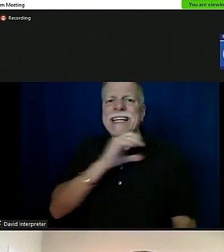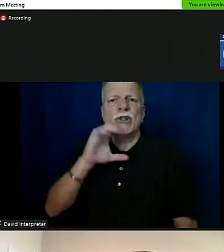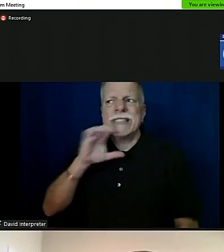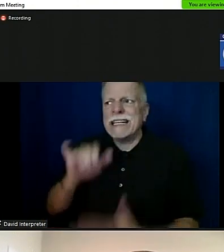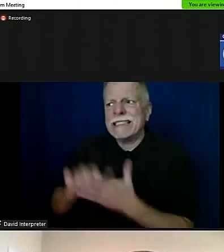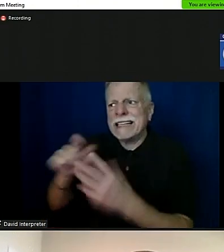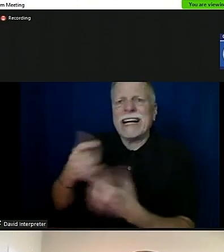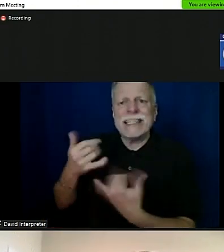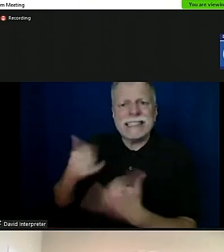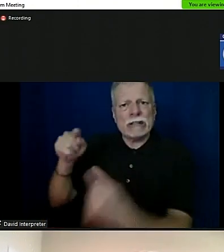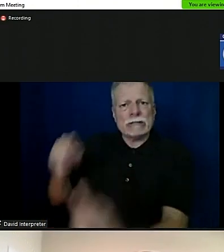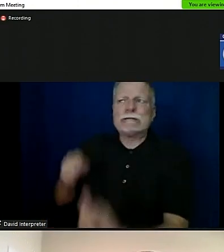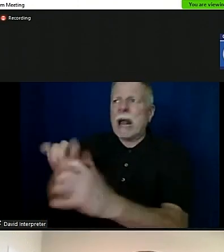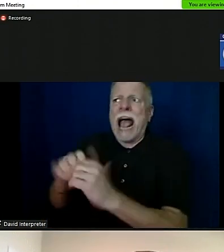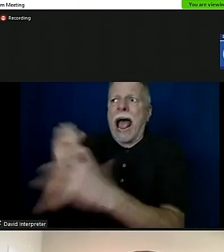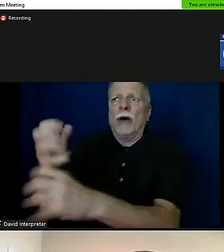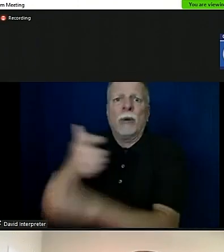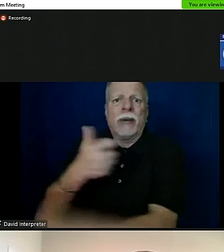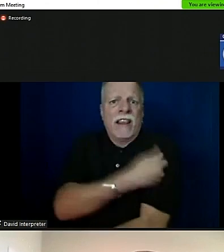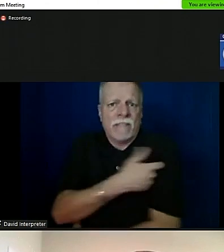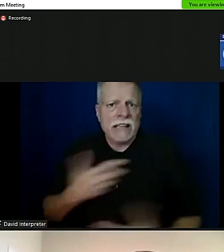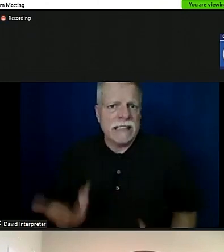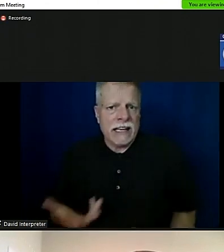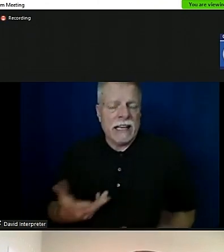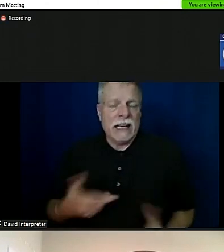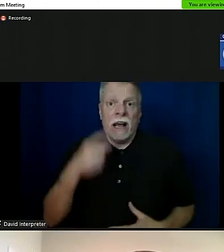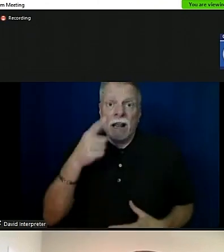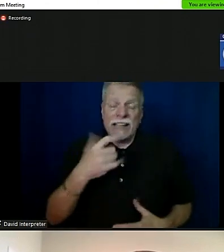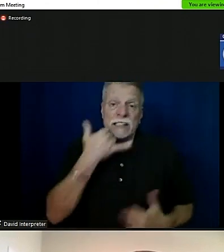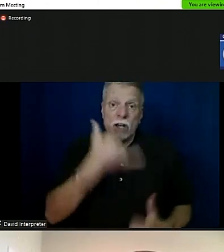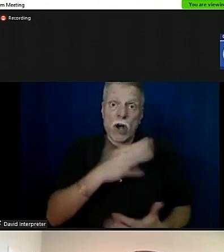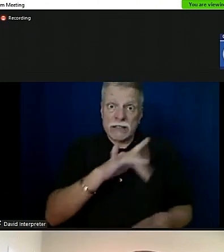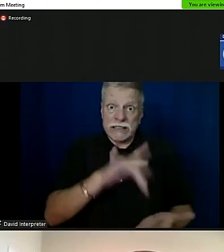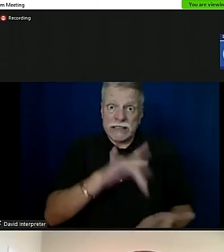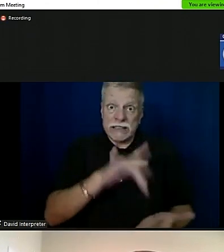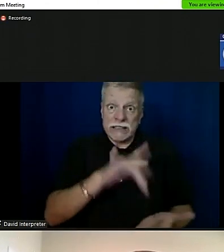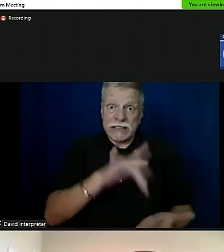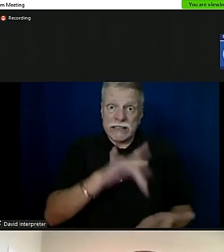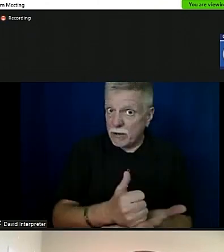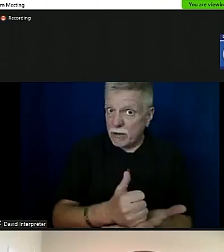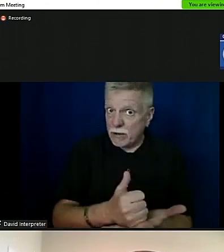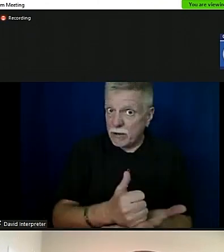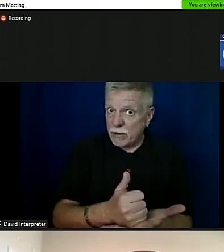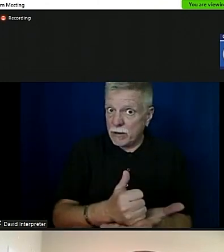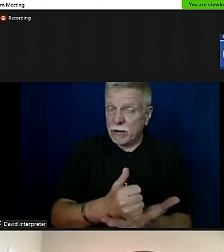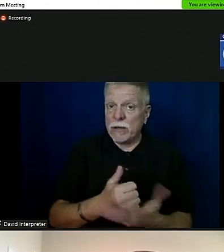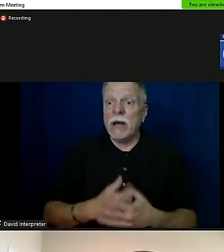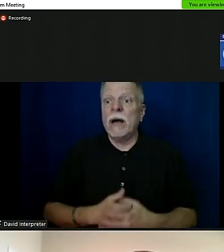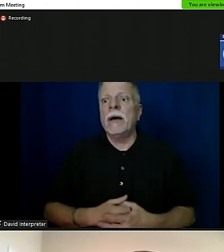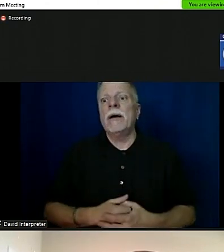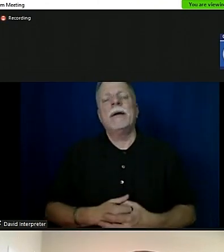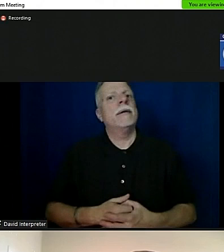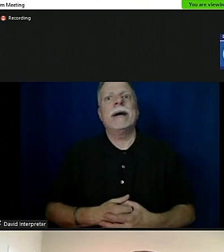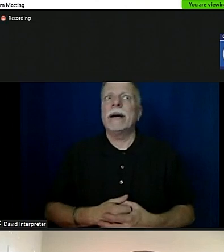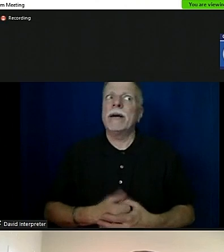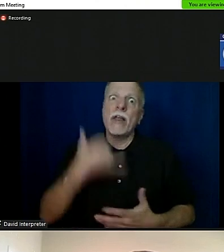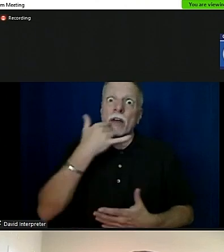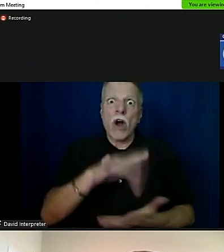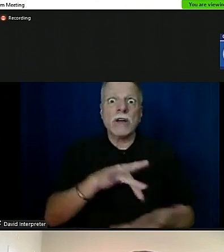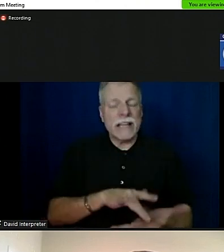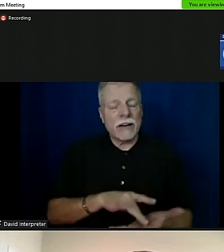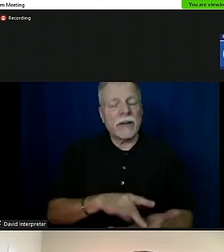get the vaccine. Will this answer that question? It is one additional tool